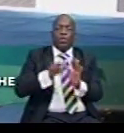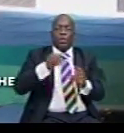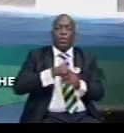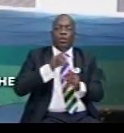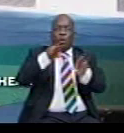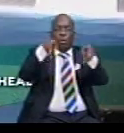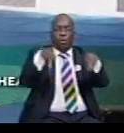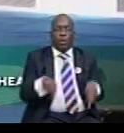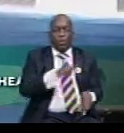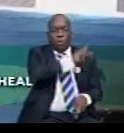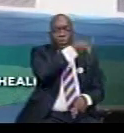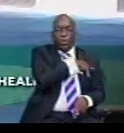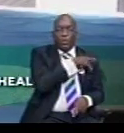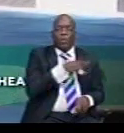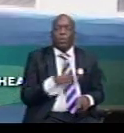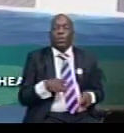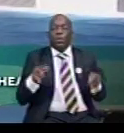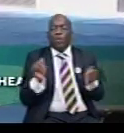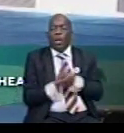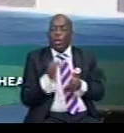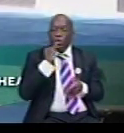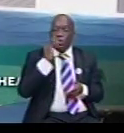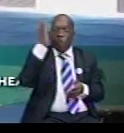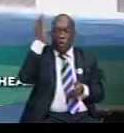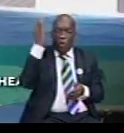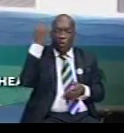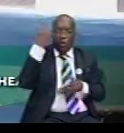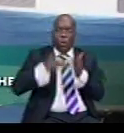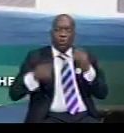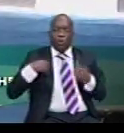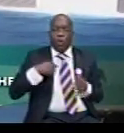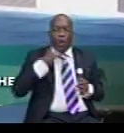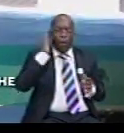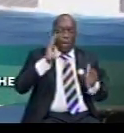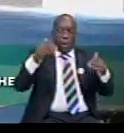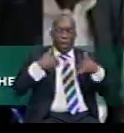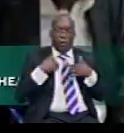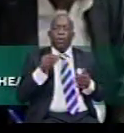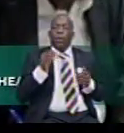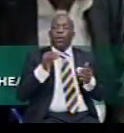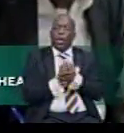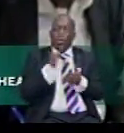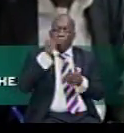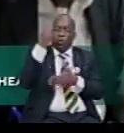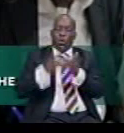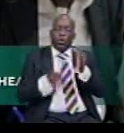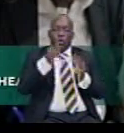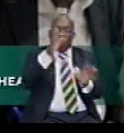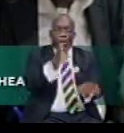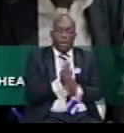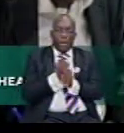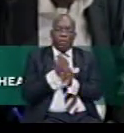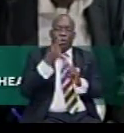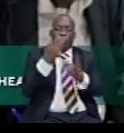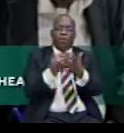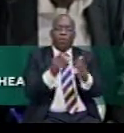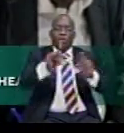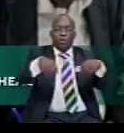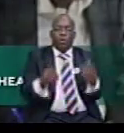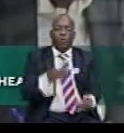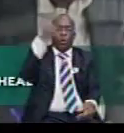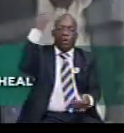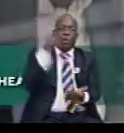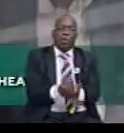where we are today. That's what you are going to get before you go. We're looking at number one.